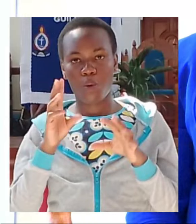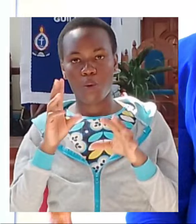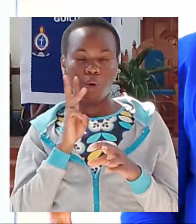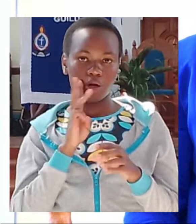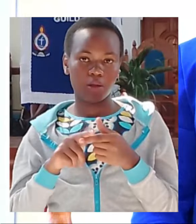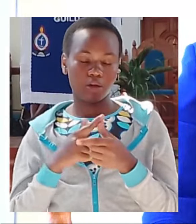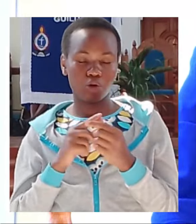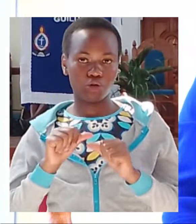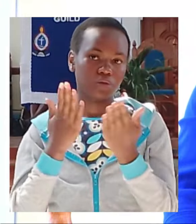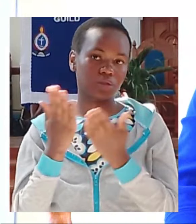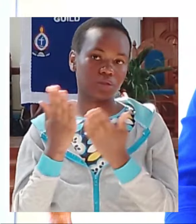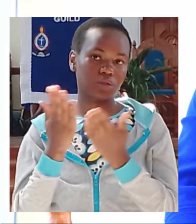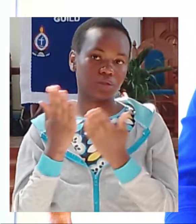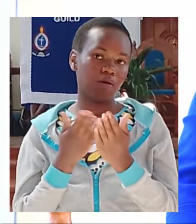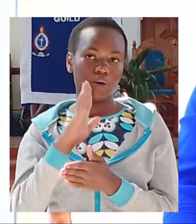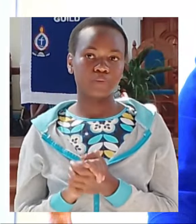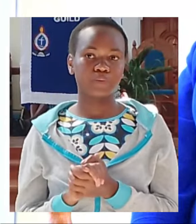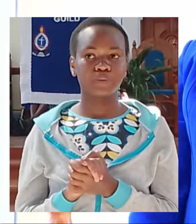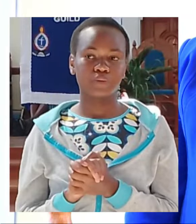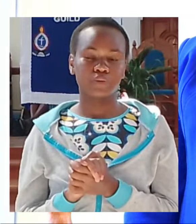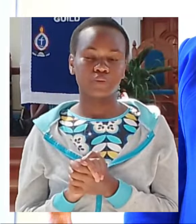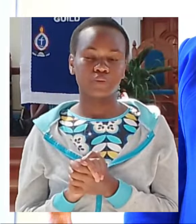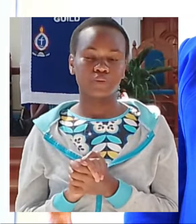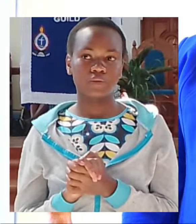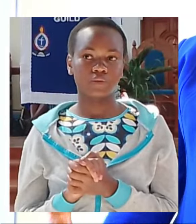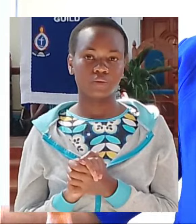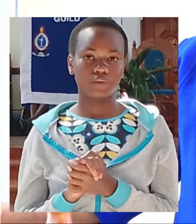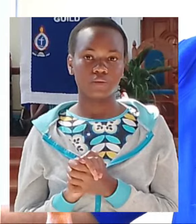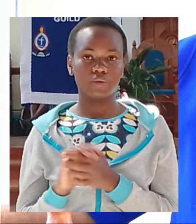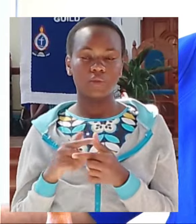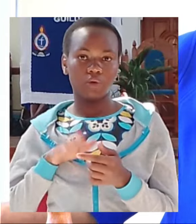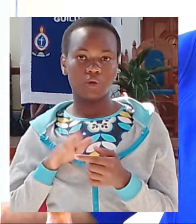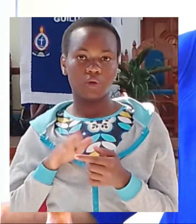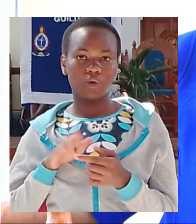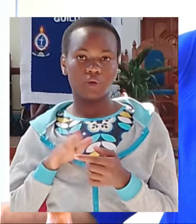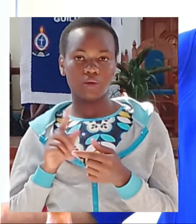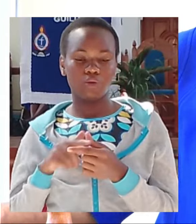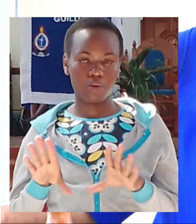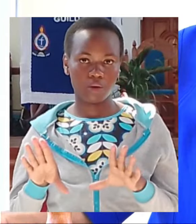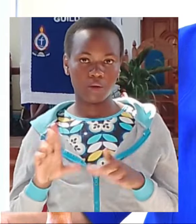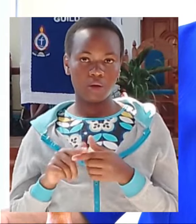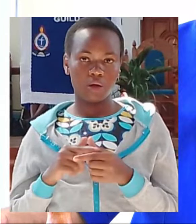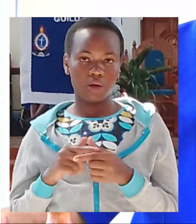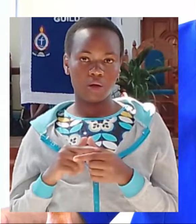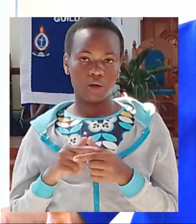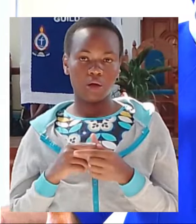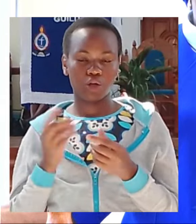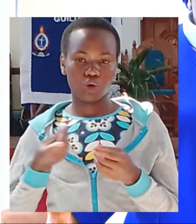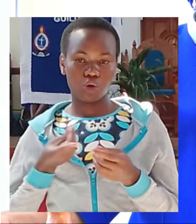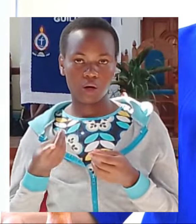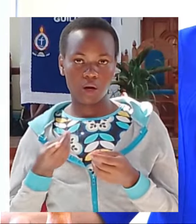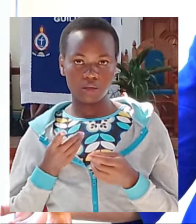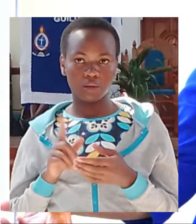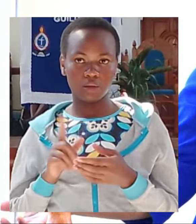The woman who lost her daughters,